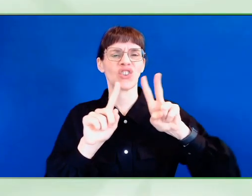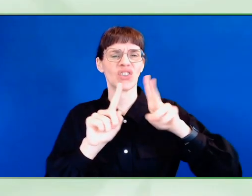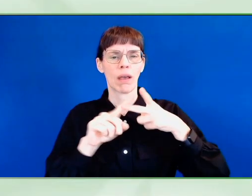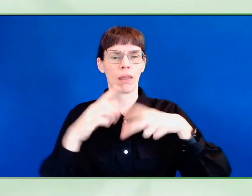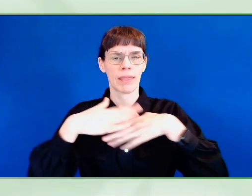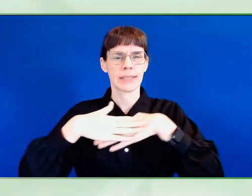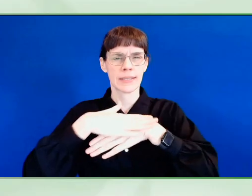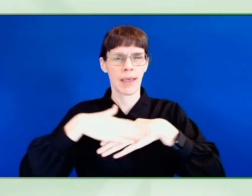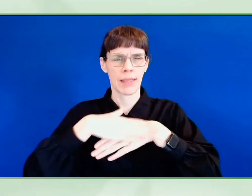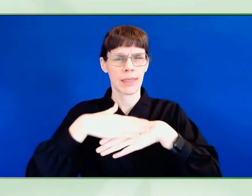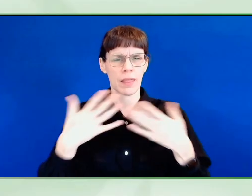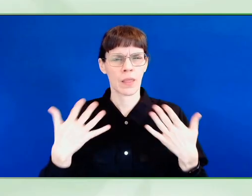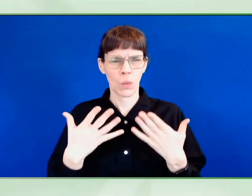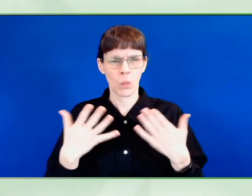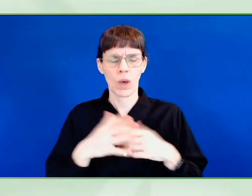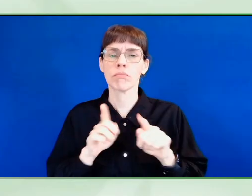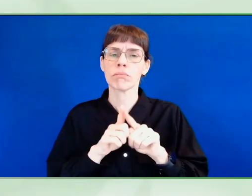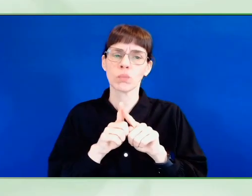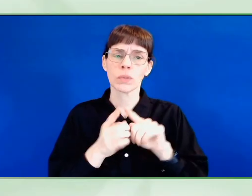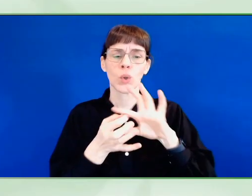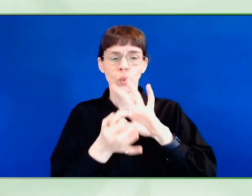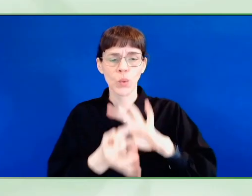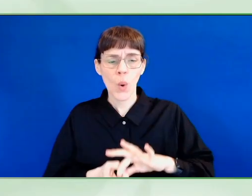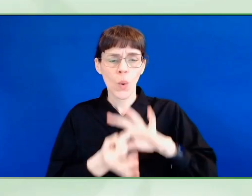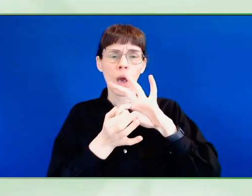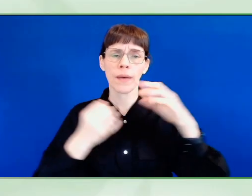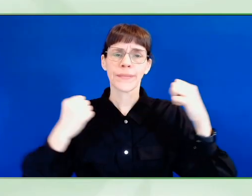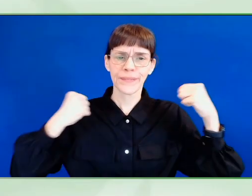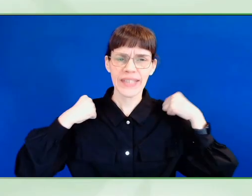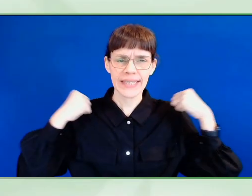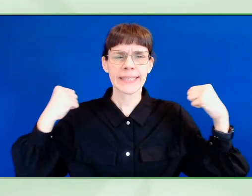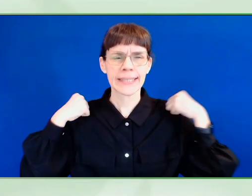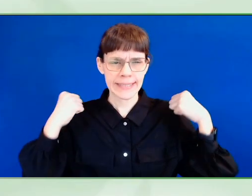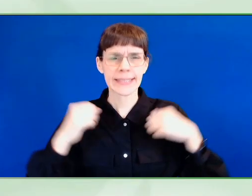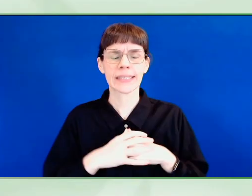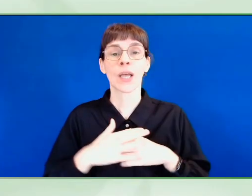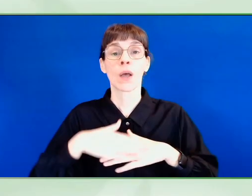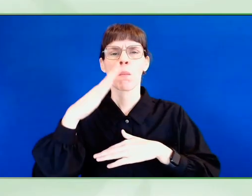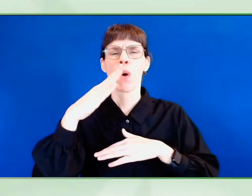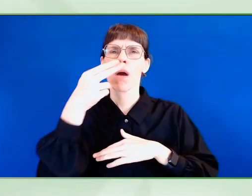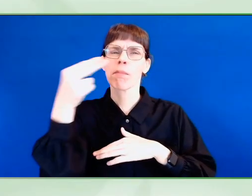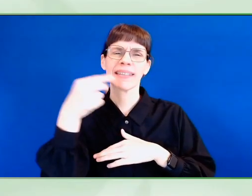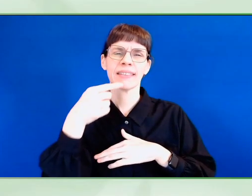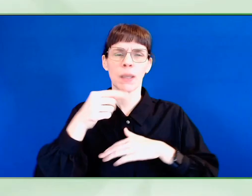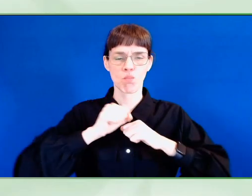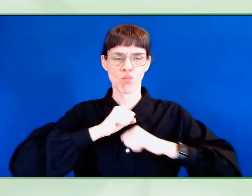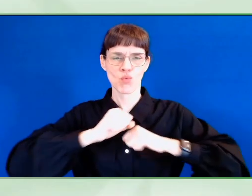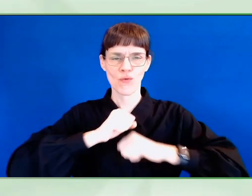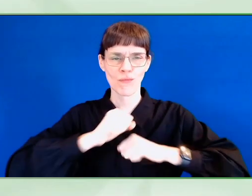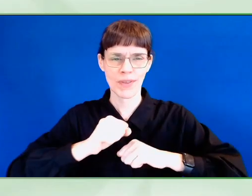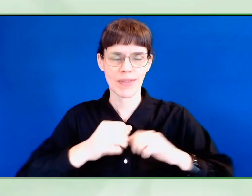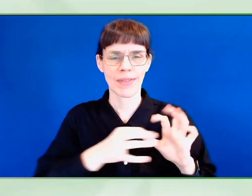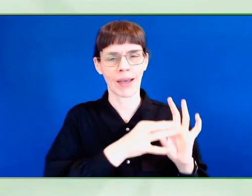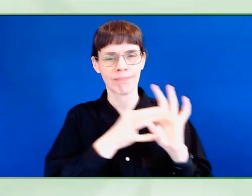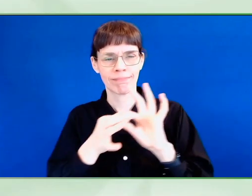in the fitness and yoga industry, or I will refer to it as the movement industry, to empower disabled leadership, and how